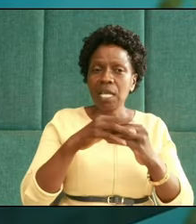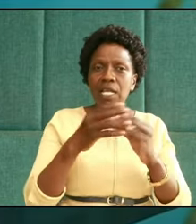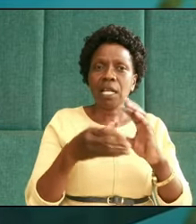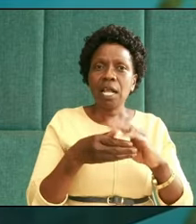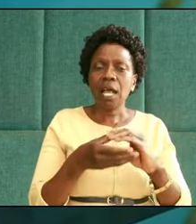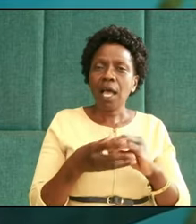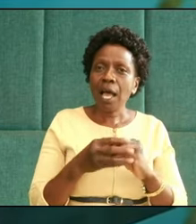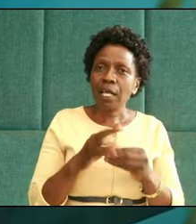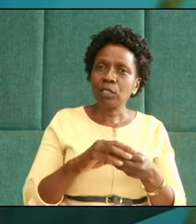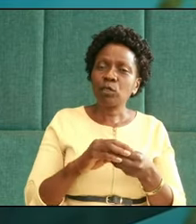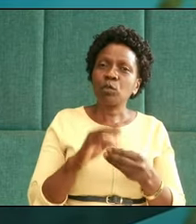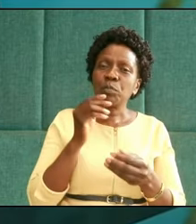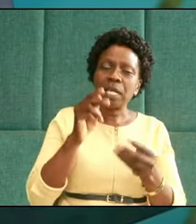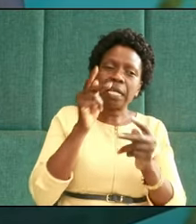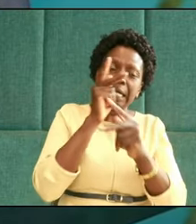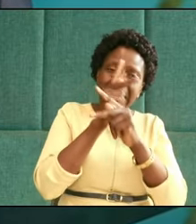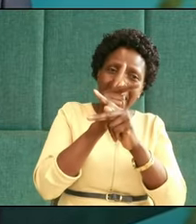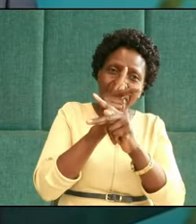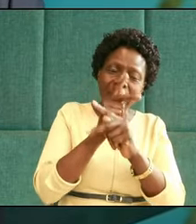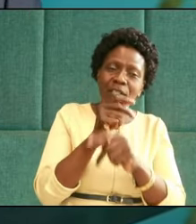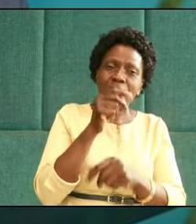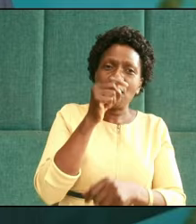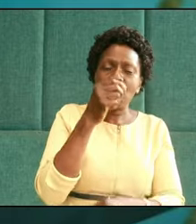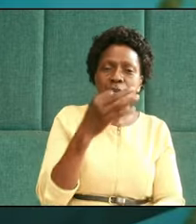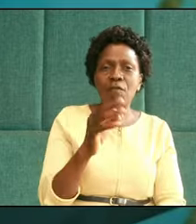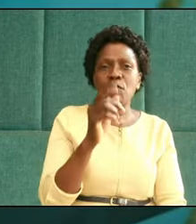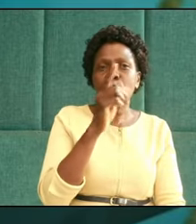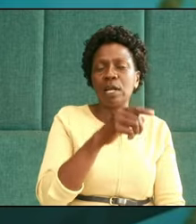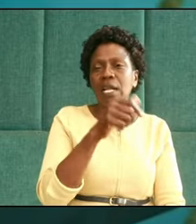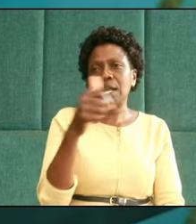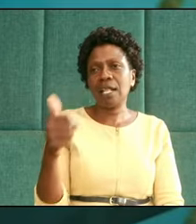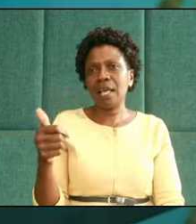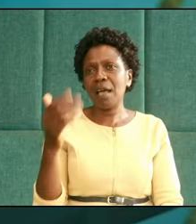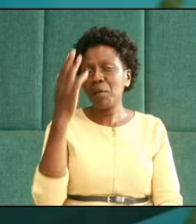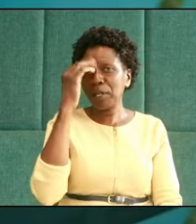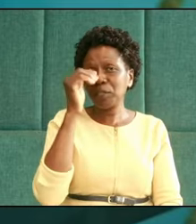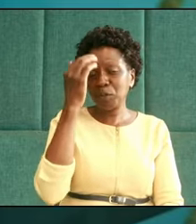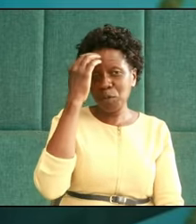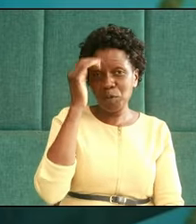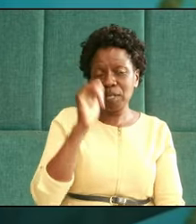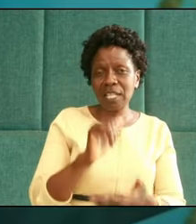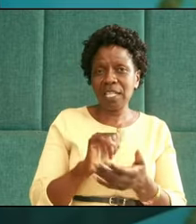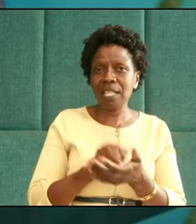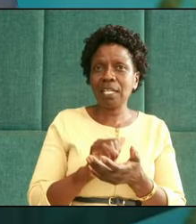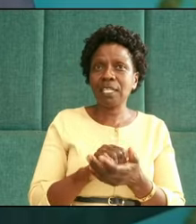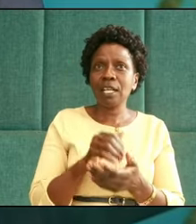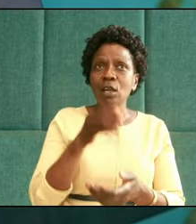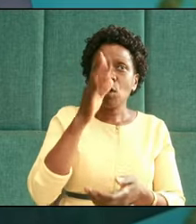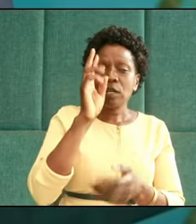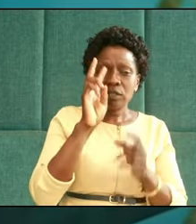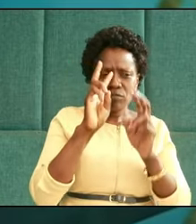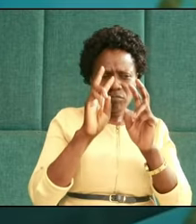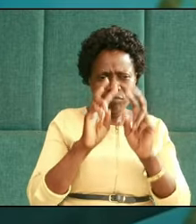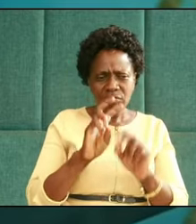be our brother's keeper. And I want you to know that God is not inspecting us.